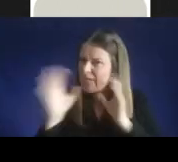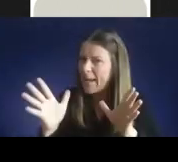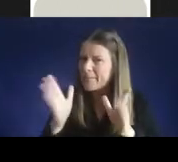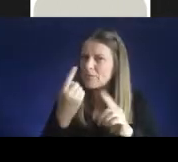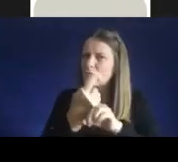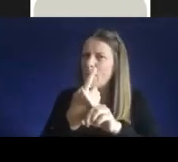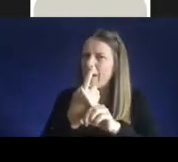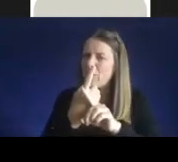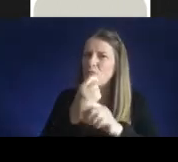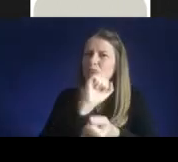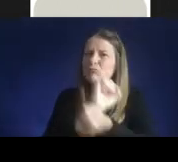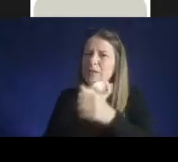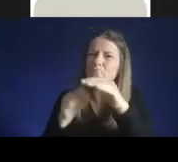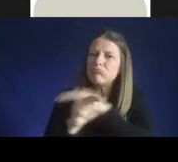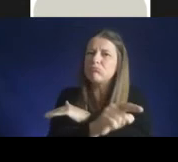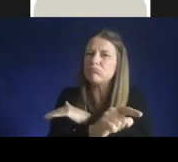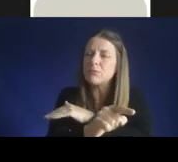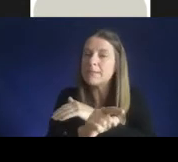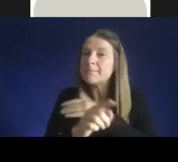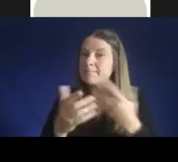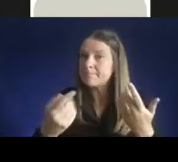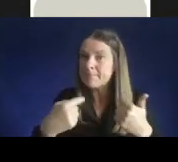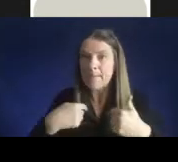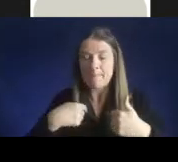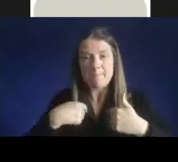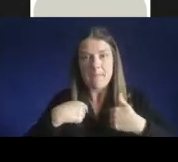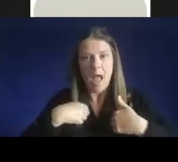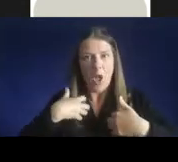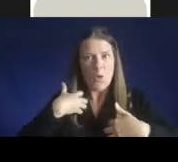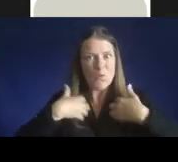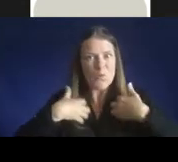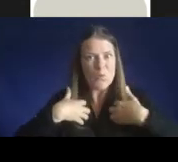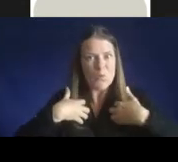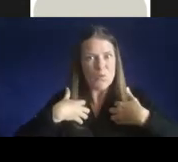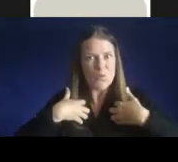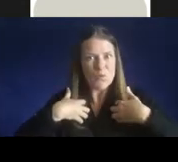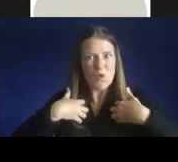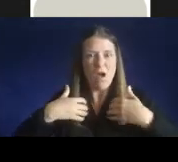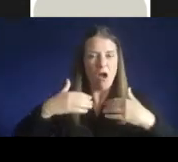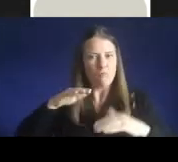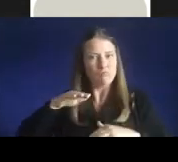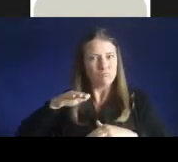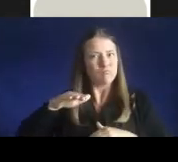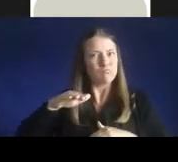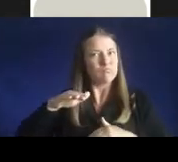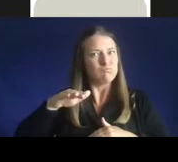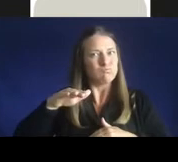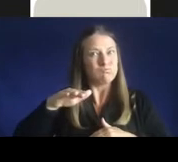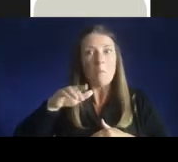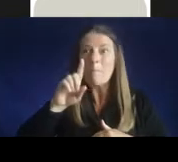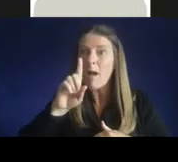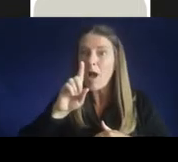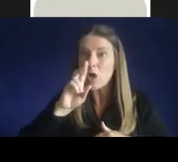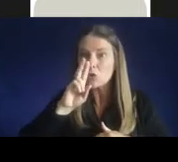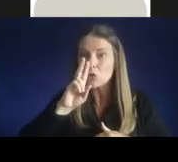I would say my fascination was leveled throughout my early childhood, but at the age of 12,